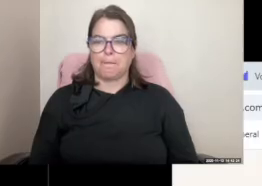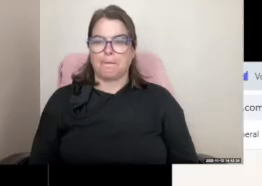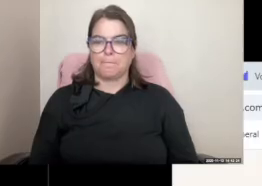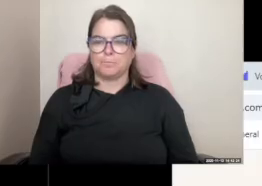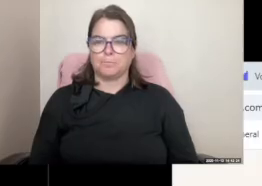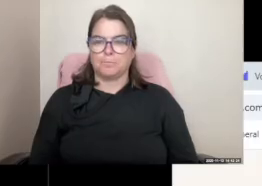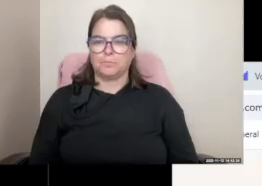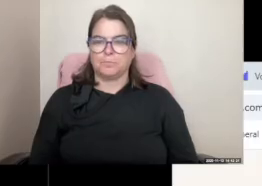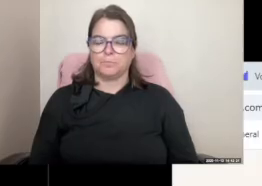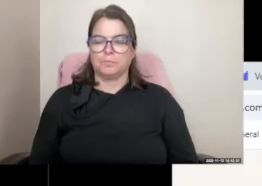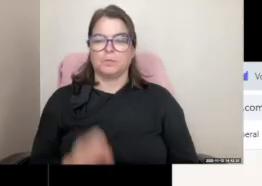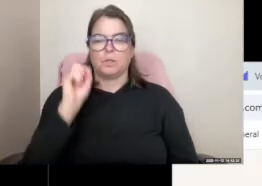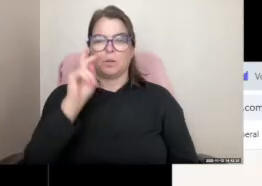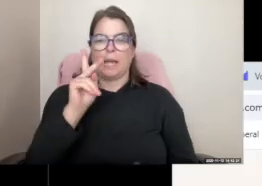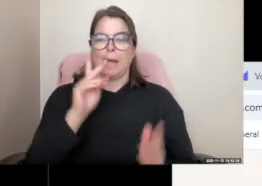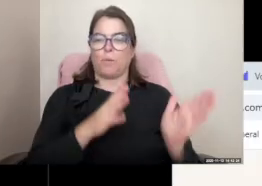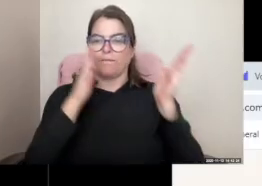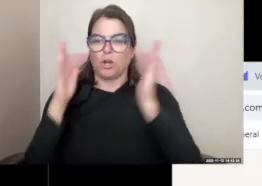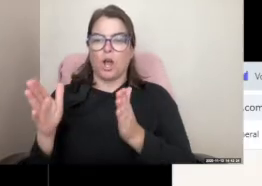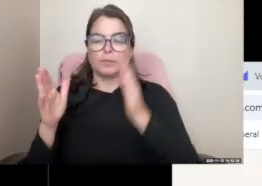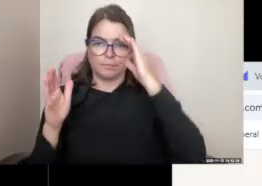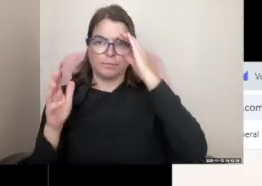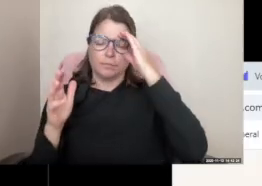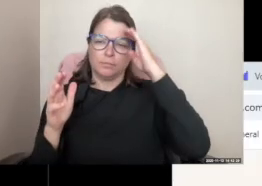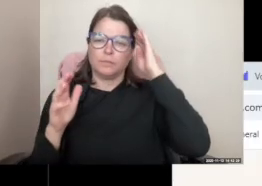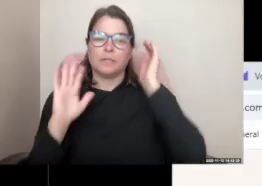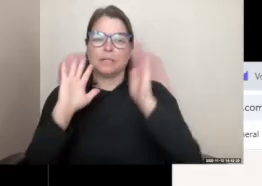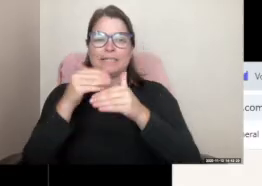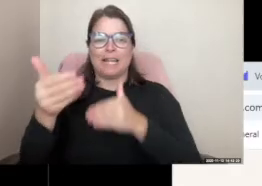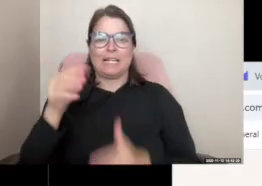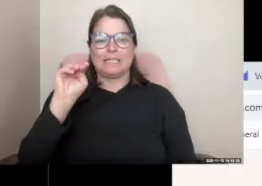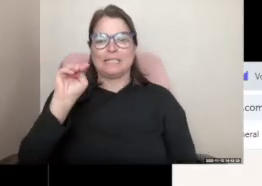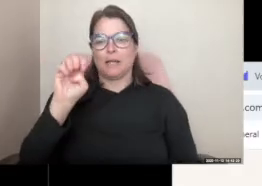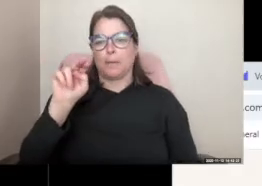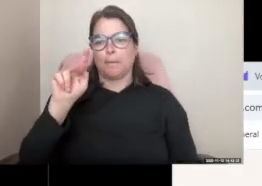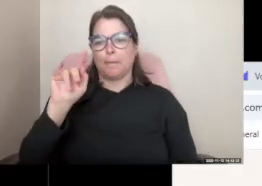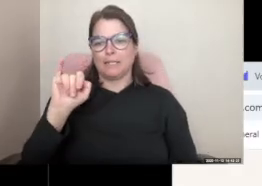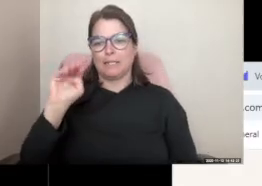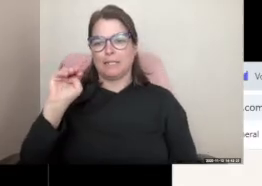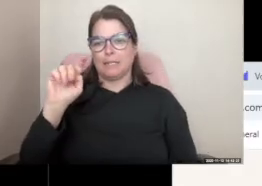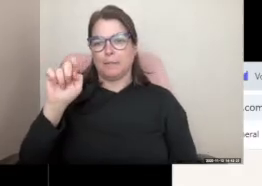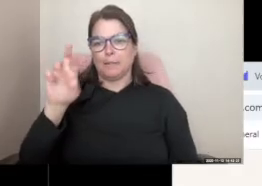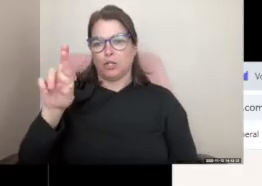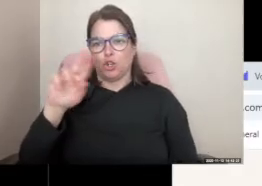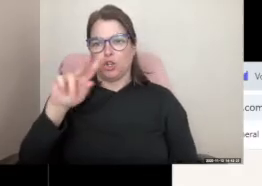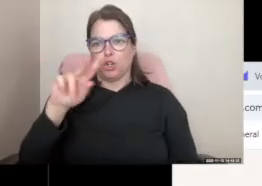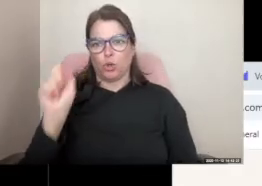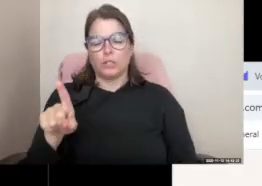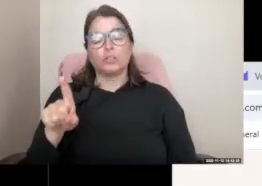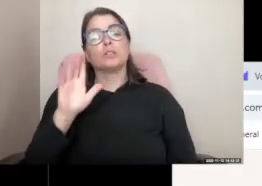say, for example, they could be in the hundreds? yes, absolutely. Yep, easily. All right, thank you. Yep.